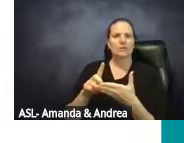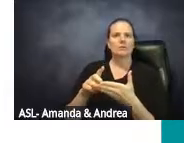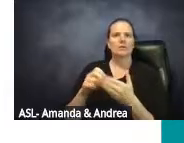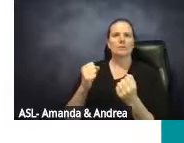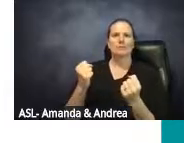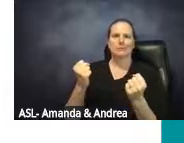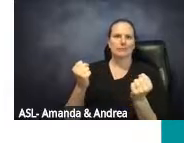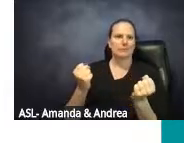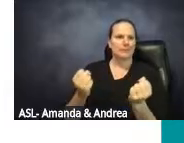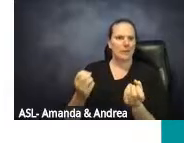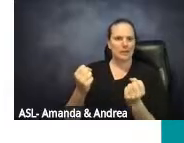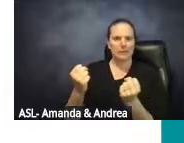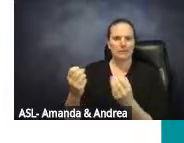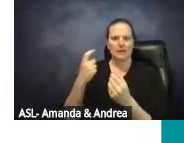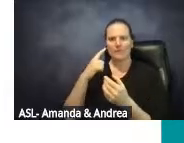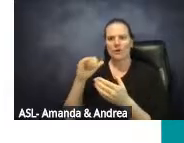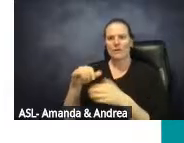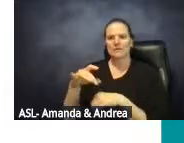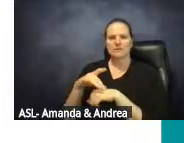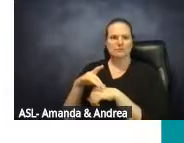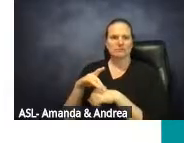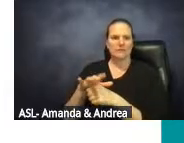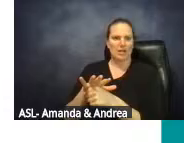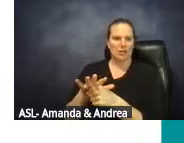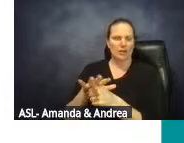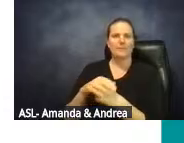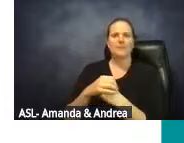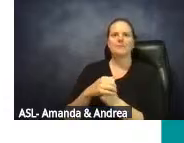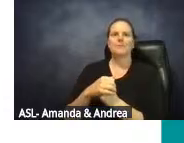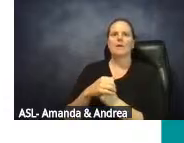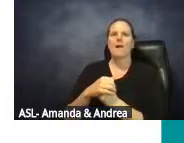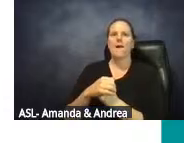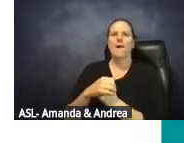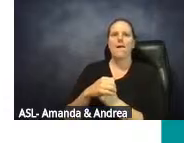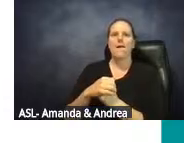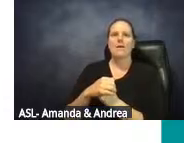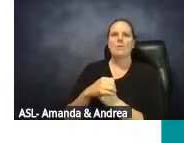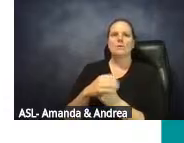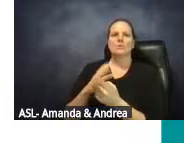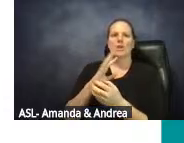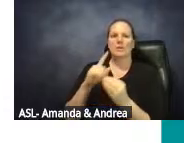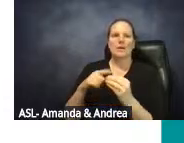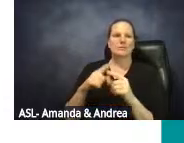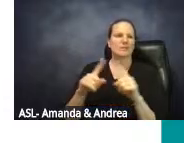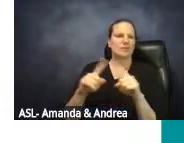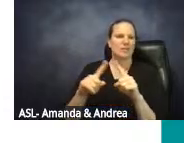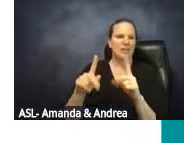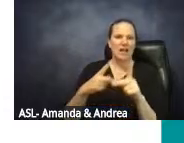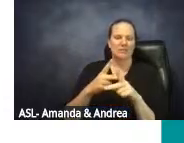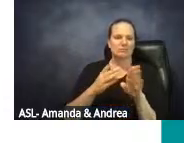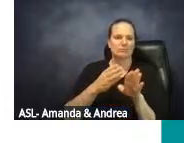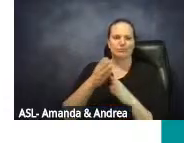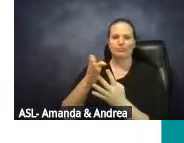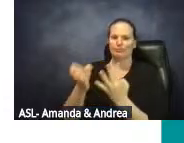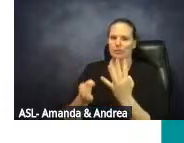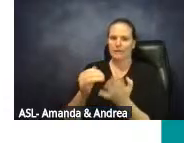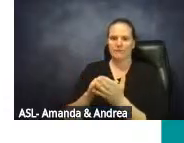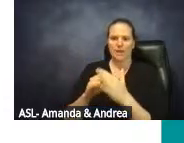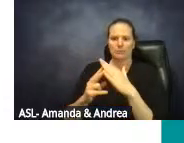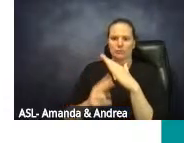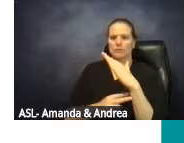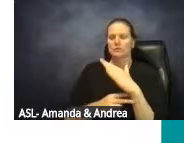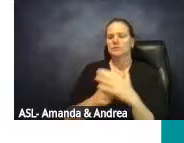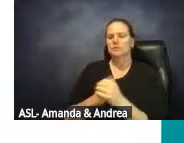particular geographic area. We'll talk about different typologies of the bridge and kind of